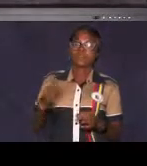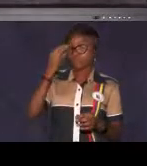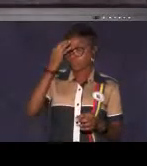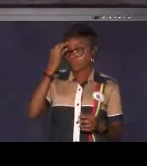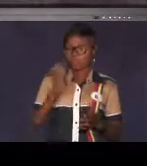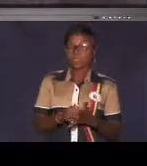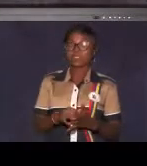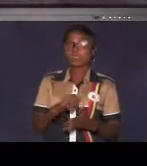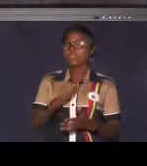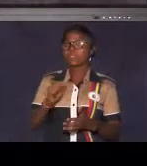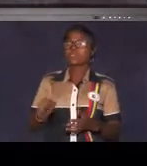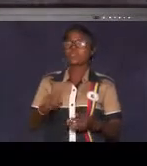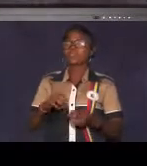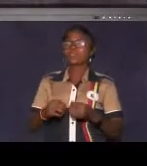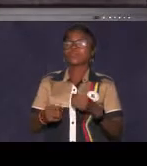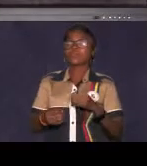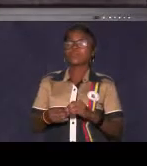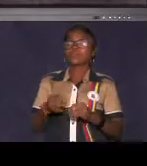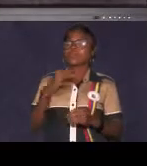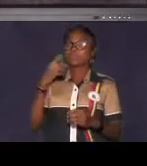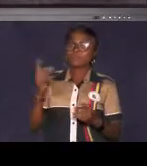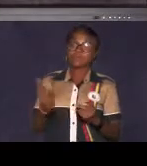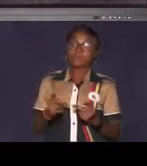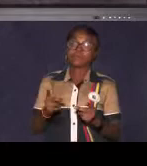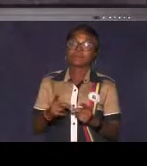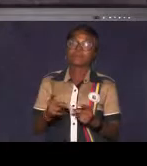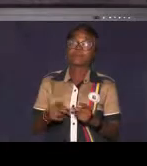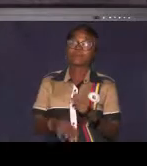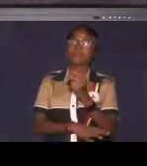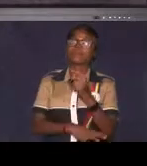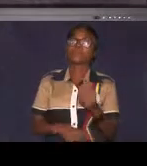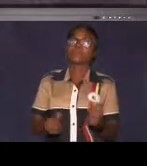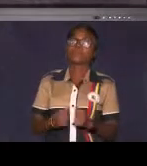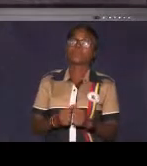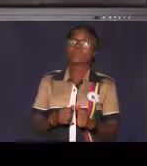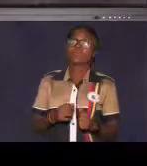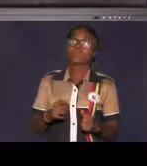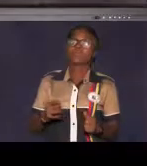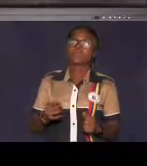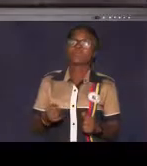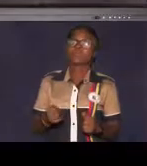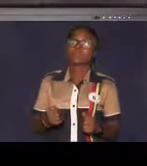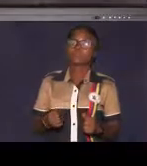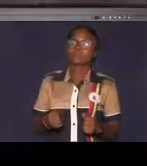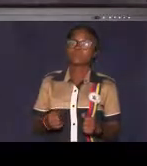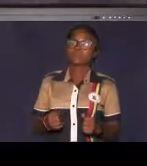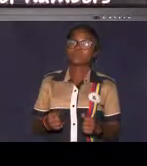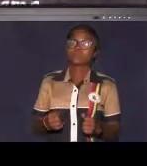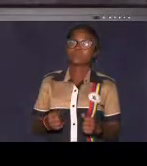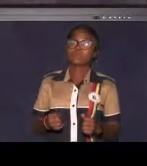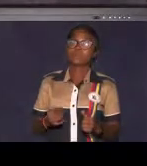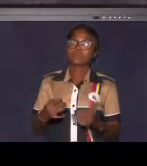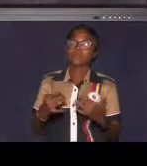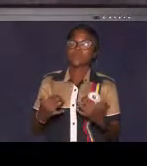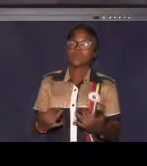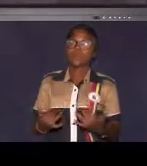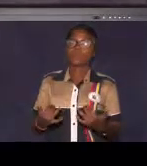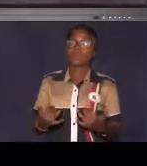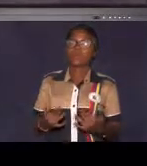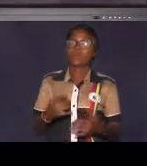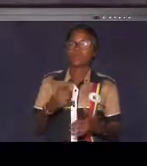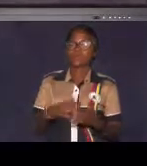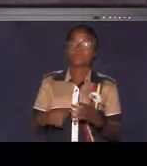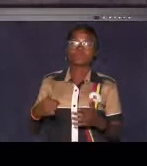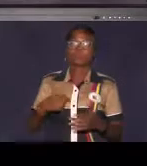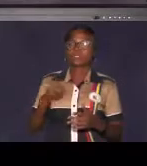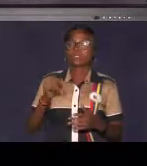if you know that a number is a perfect square, how do you get the root without having to draw boxes? That is what we're interested in. And so basically what we need to